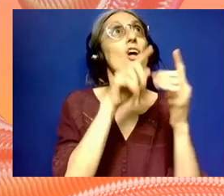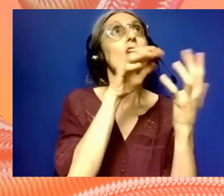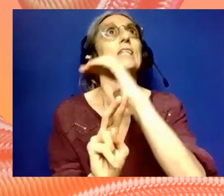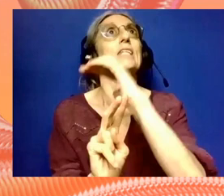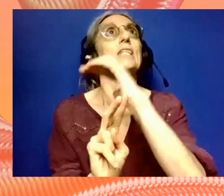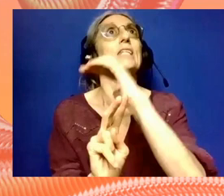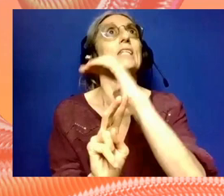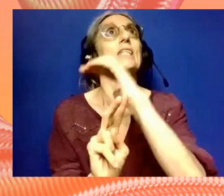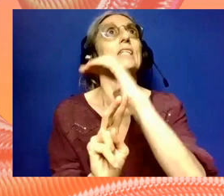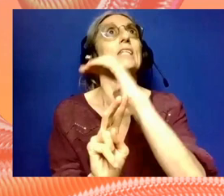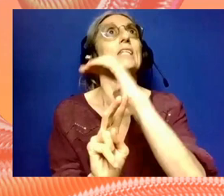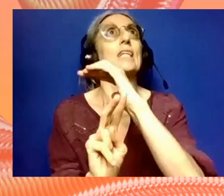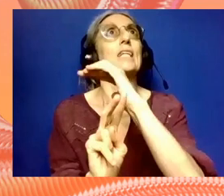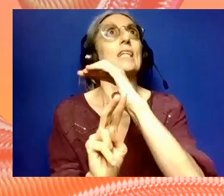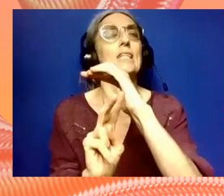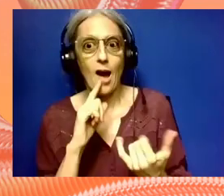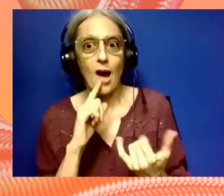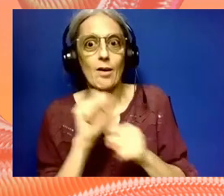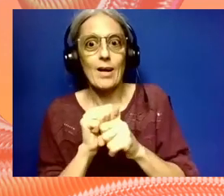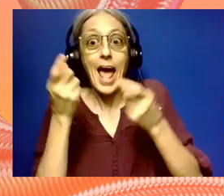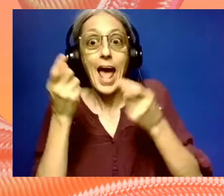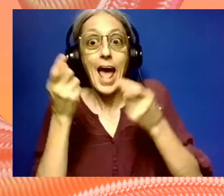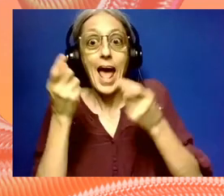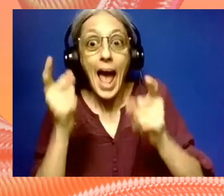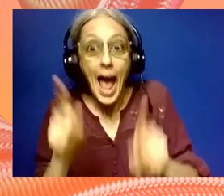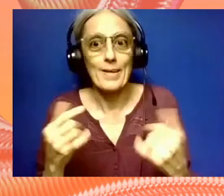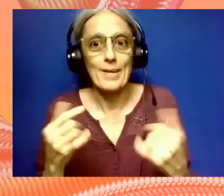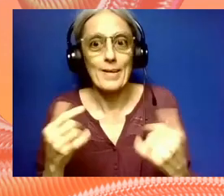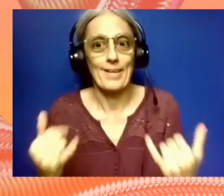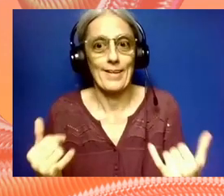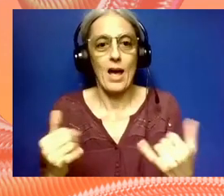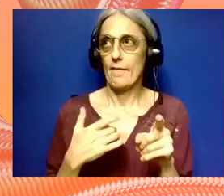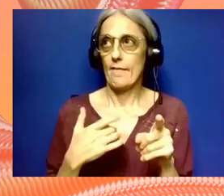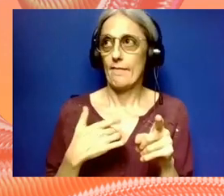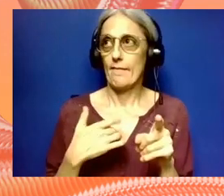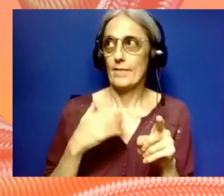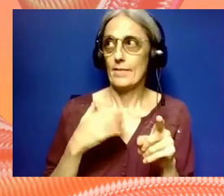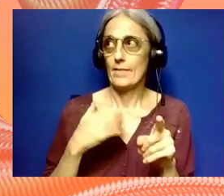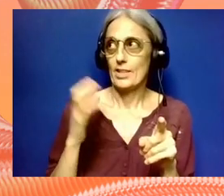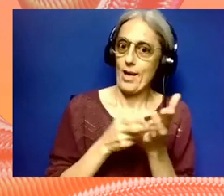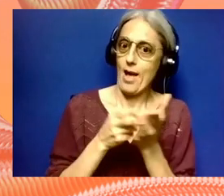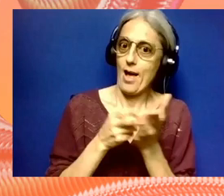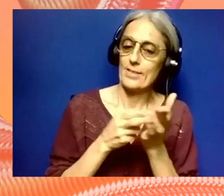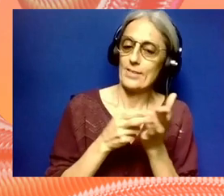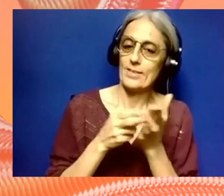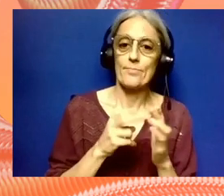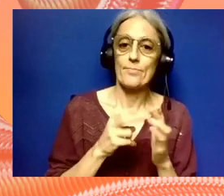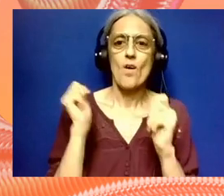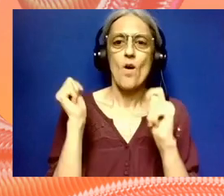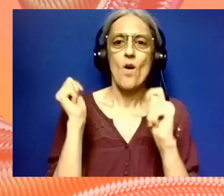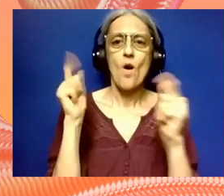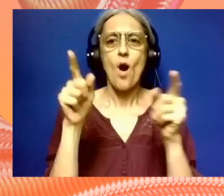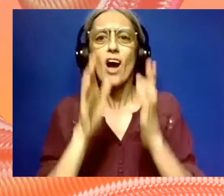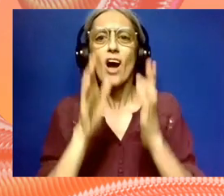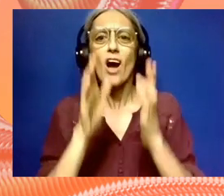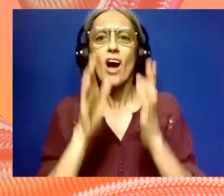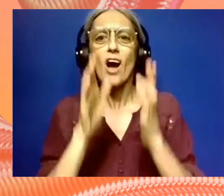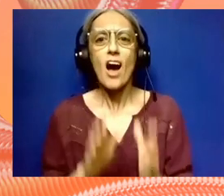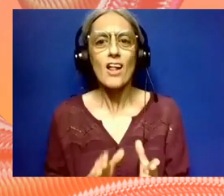Strange, honestly. I think all astrologers would kind of answer in that vein.